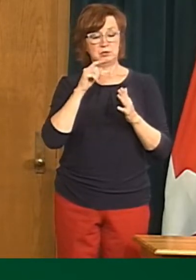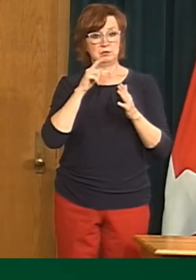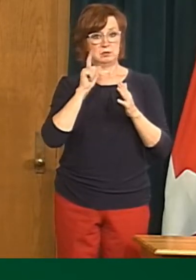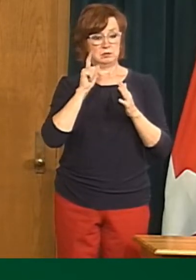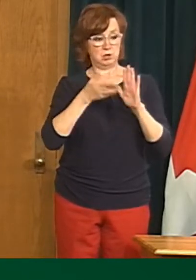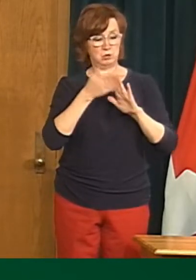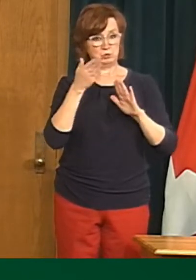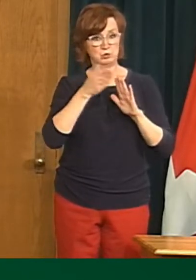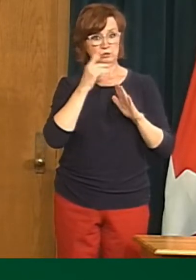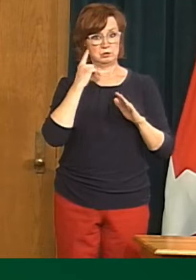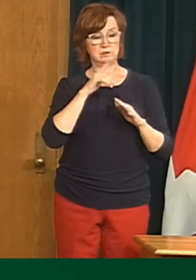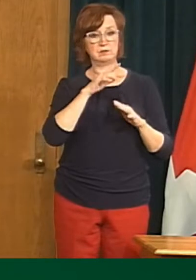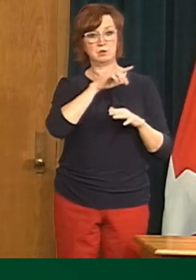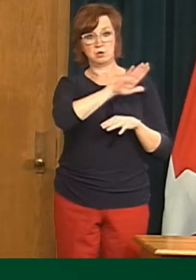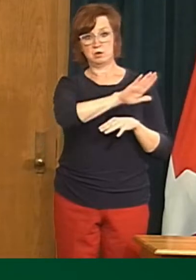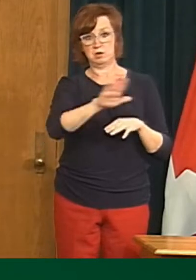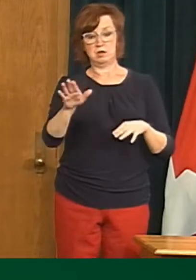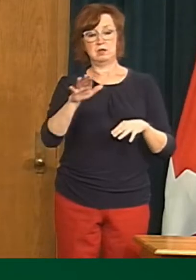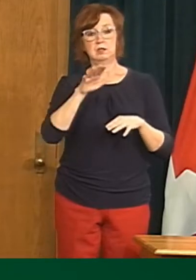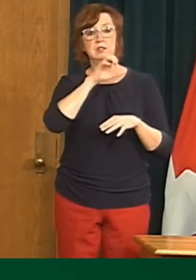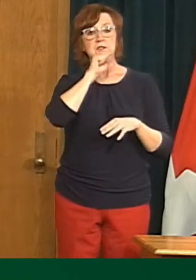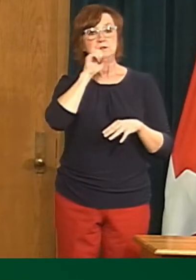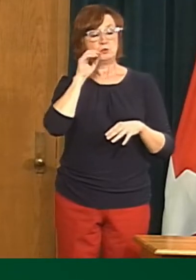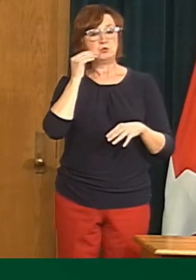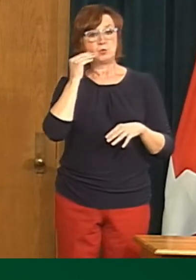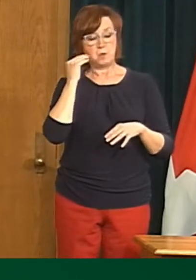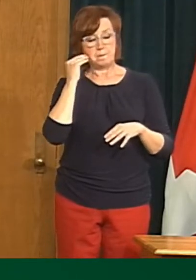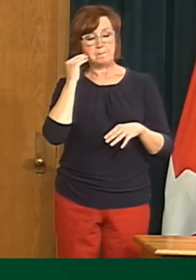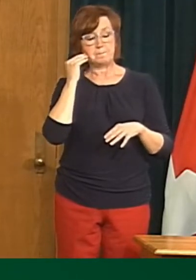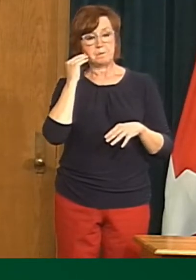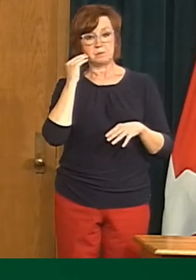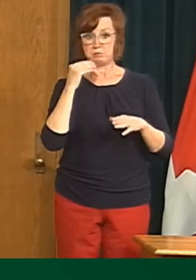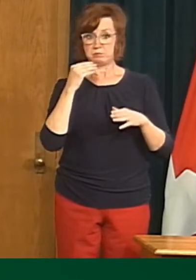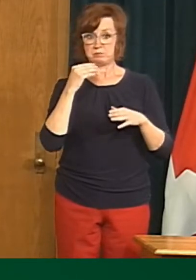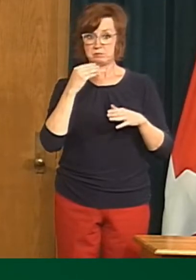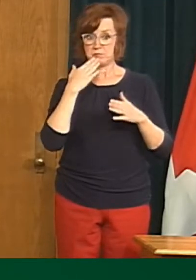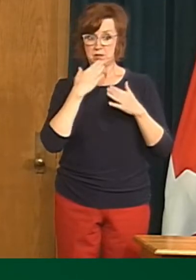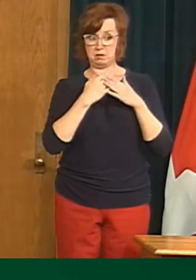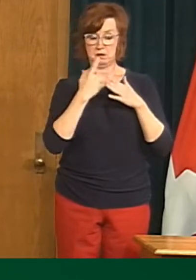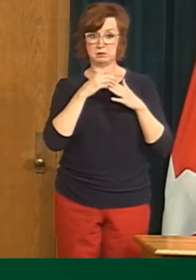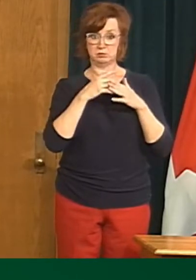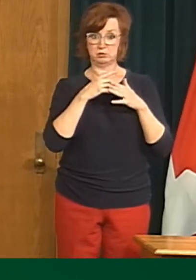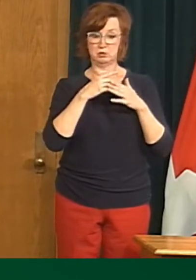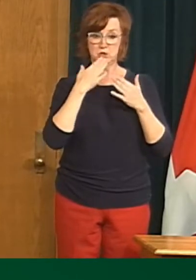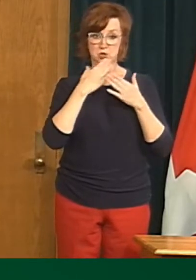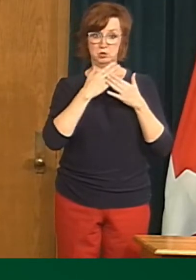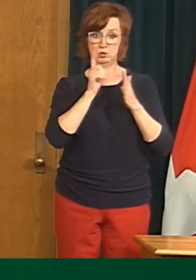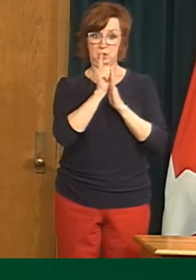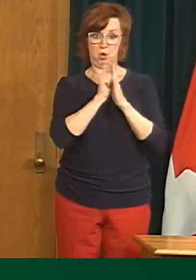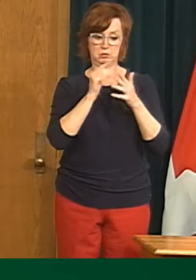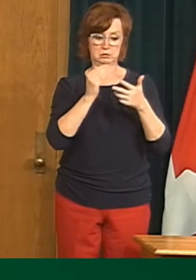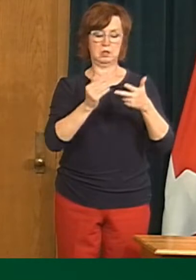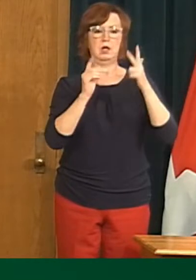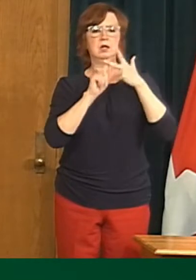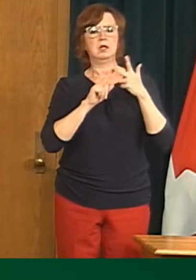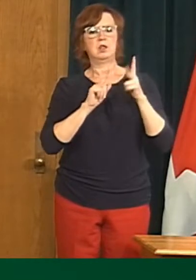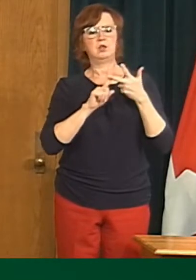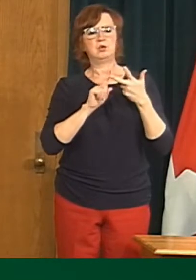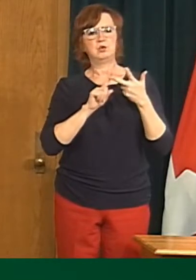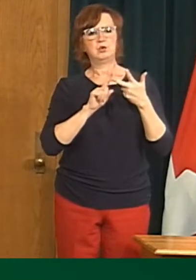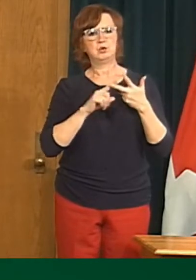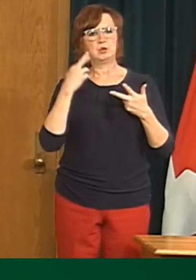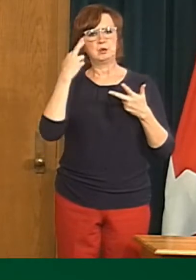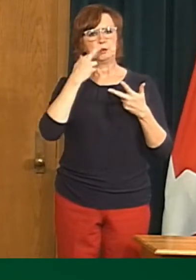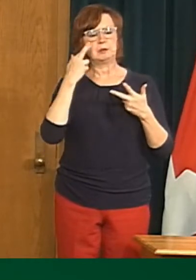can be thankful for that, particularly thankful for that over the course of the last number of months. And last but not least, we have